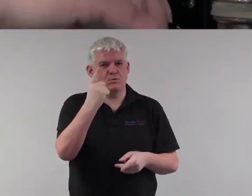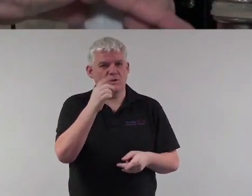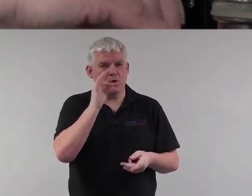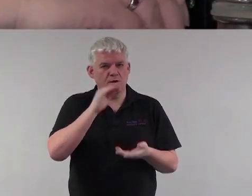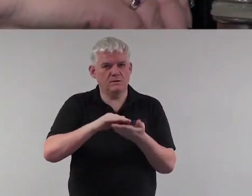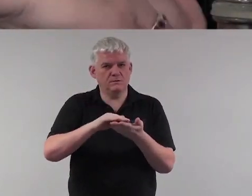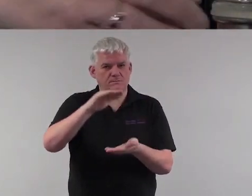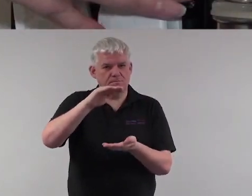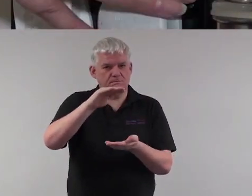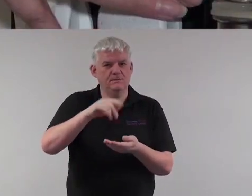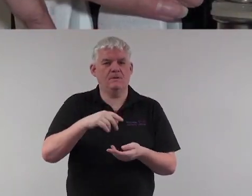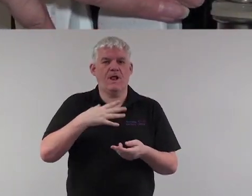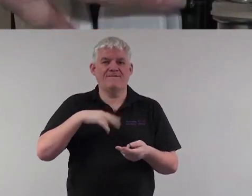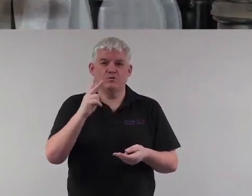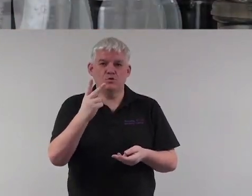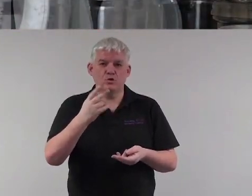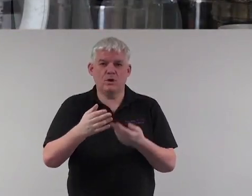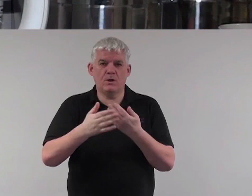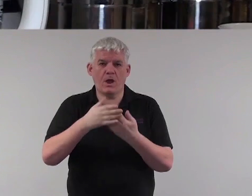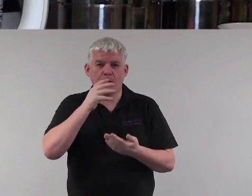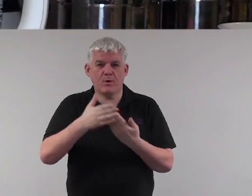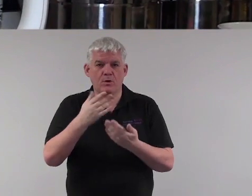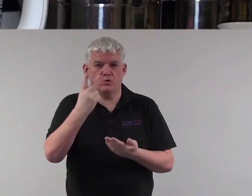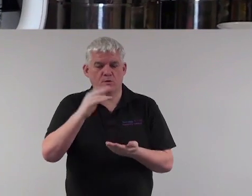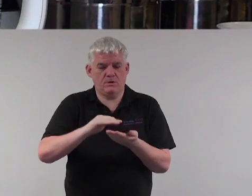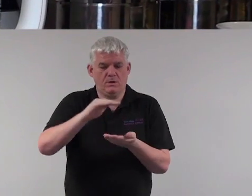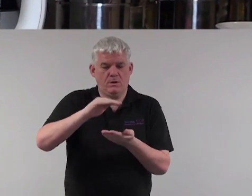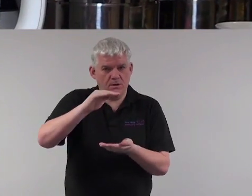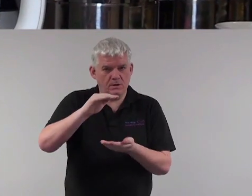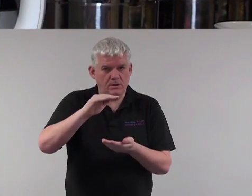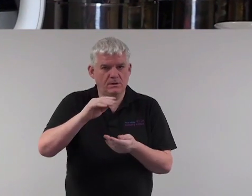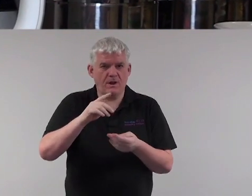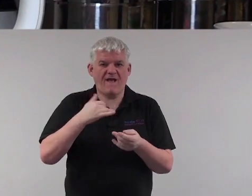The kettle is plugged in at the wall and switched on.